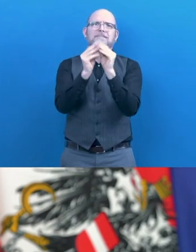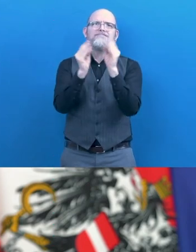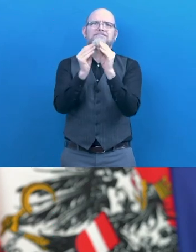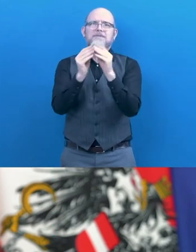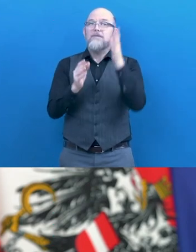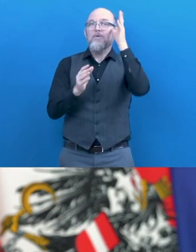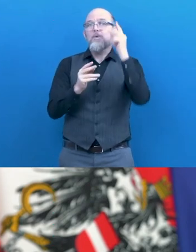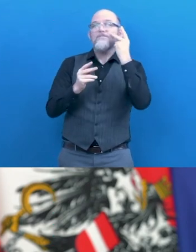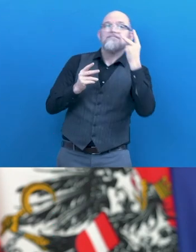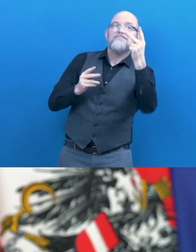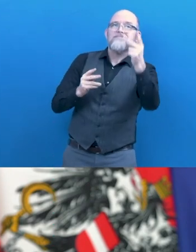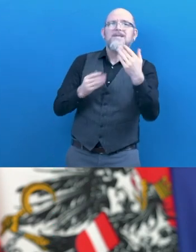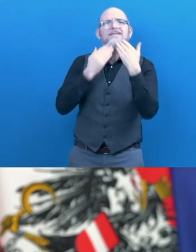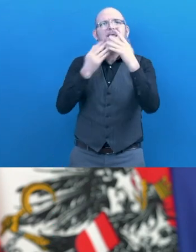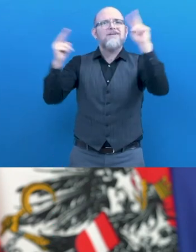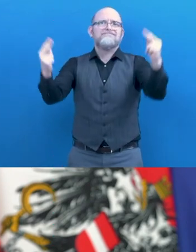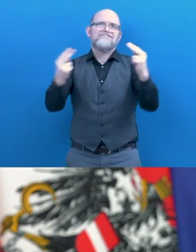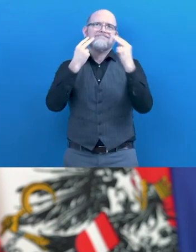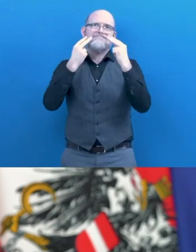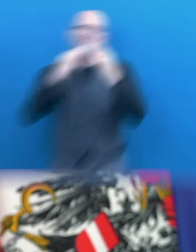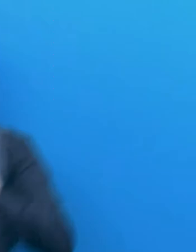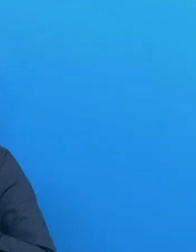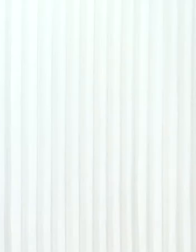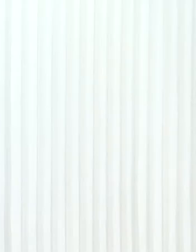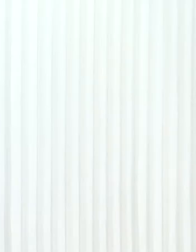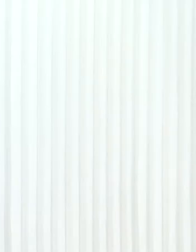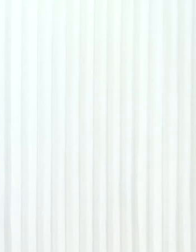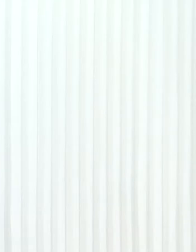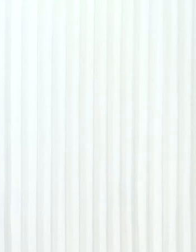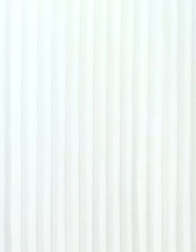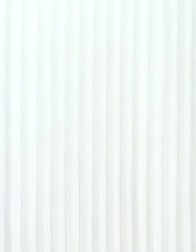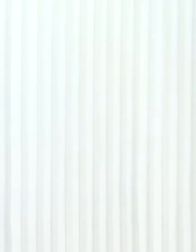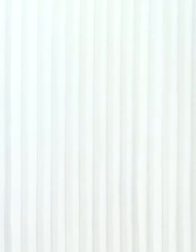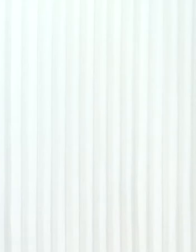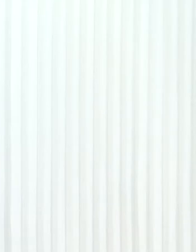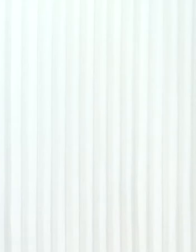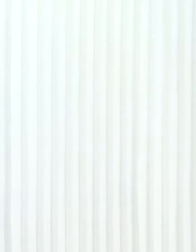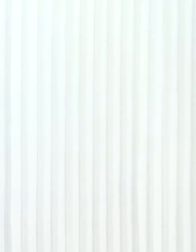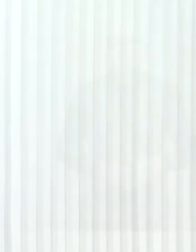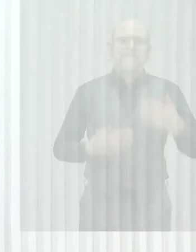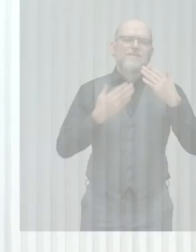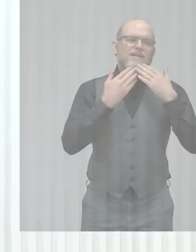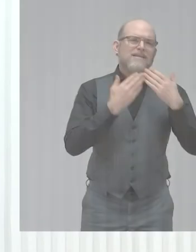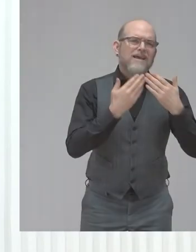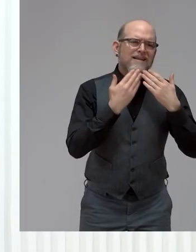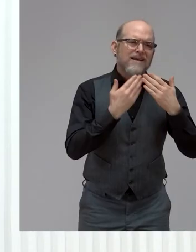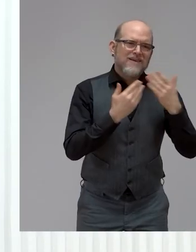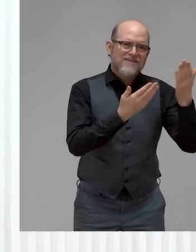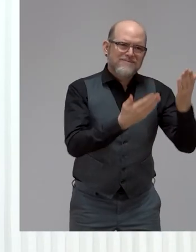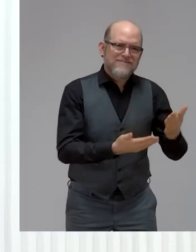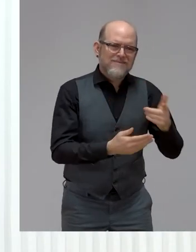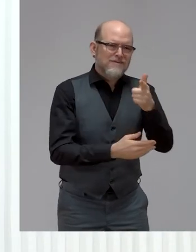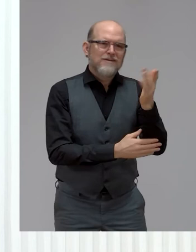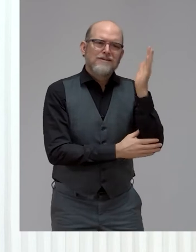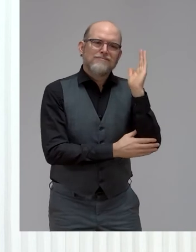forward-looking conference. Thank you very much for your attention. Thank you very much for your words of